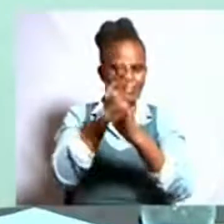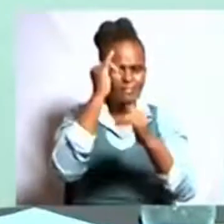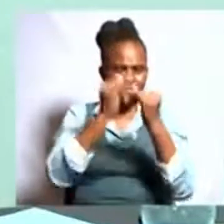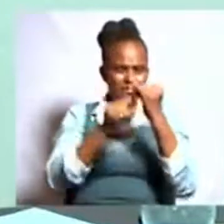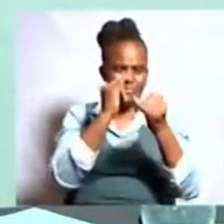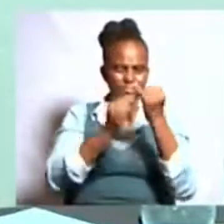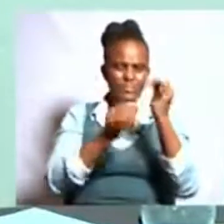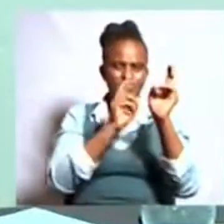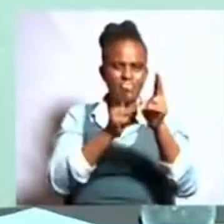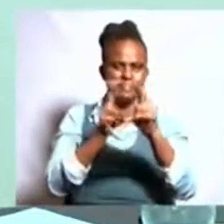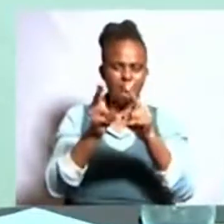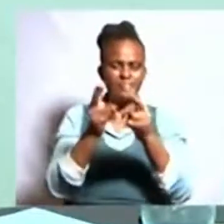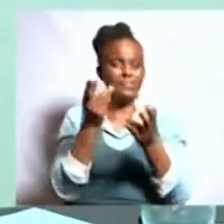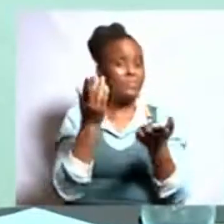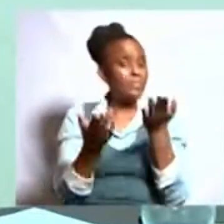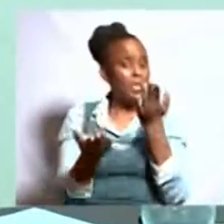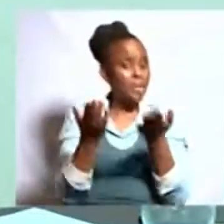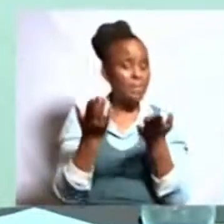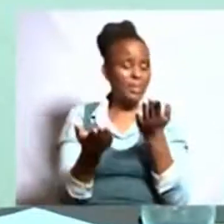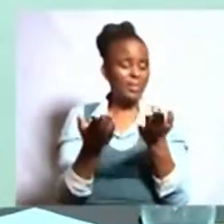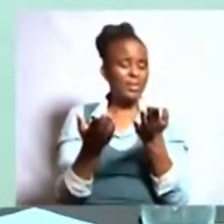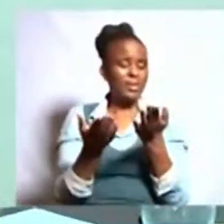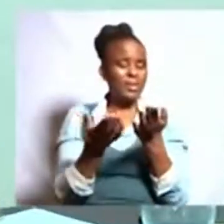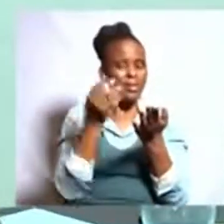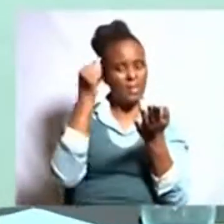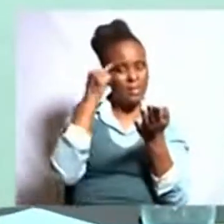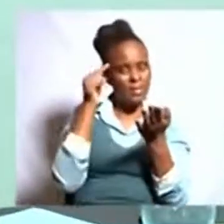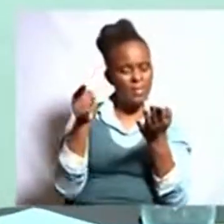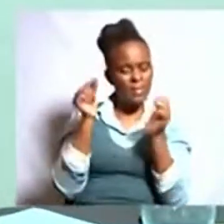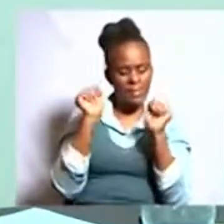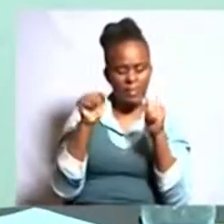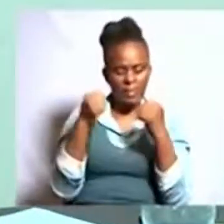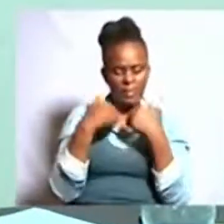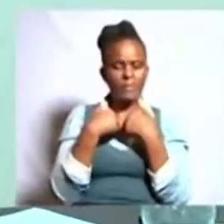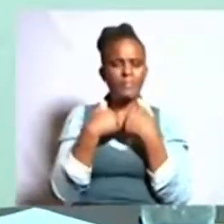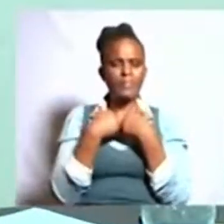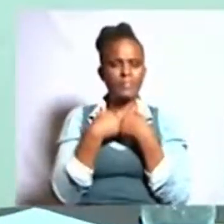answer that maybe government can consider